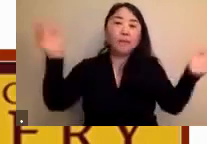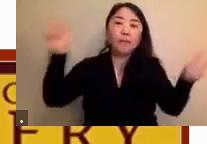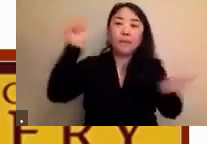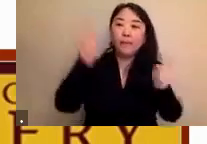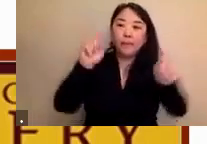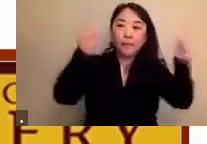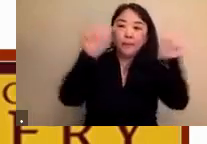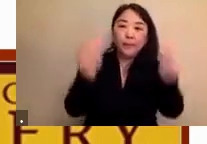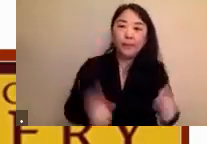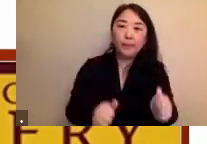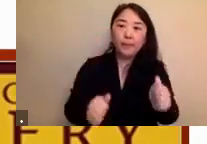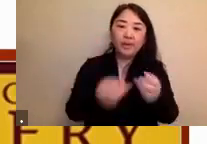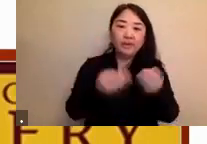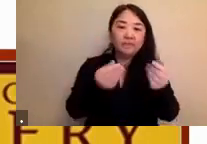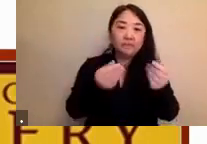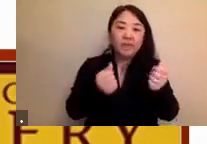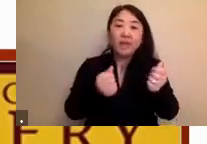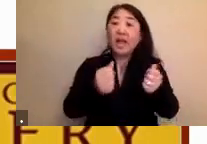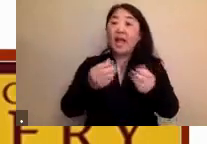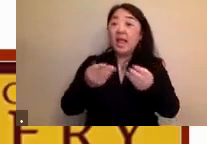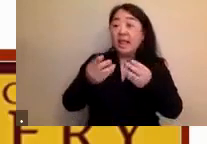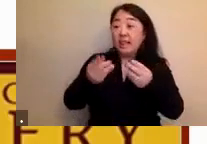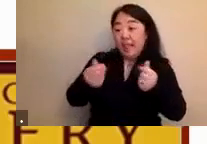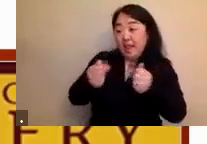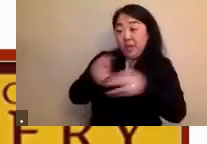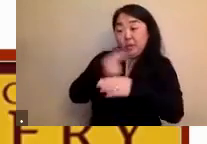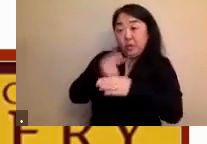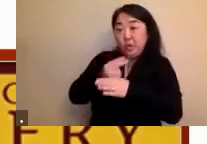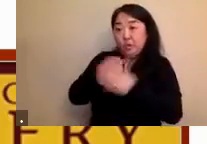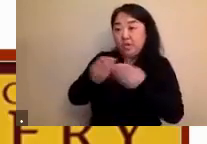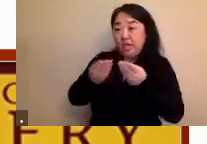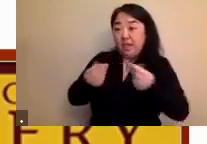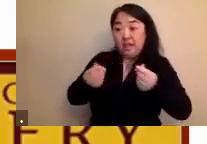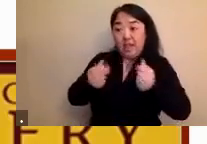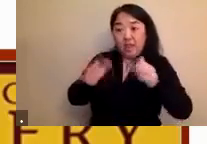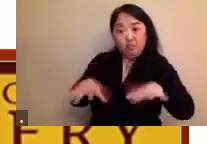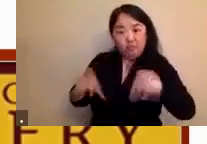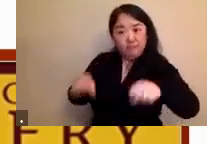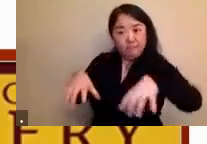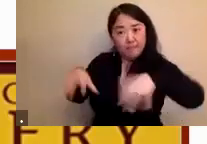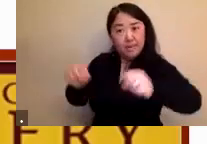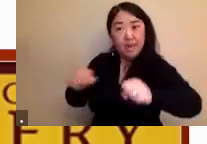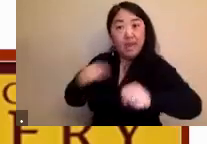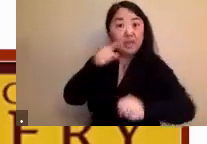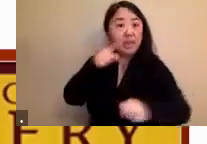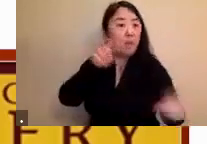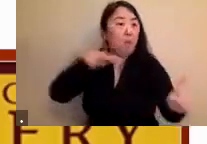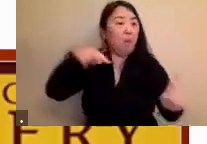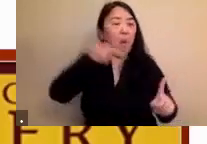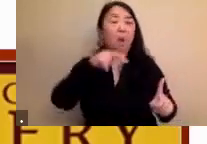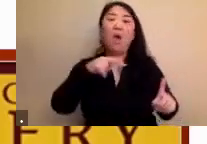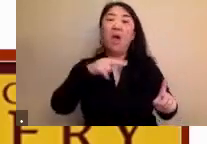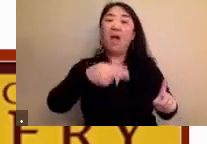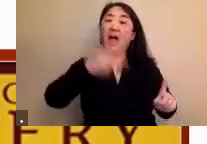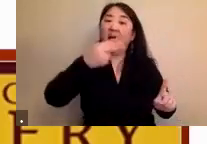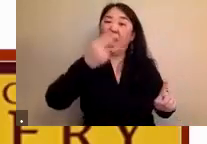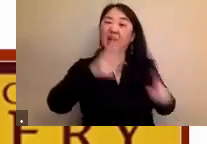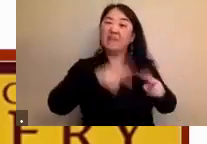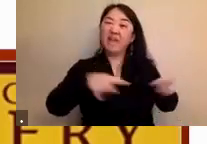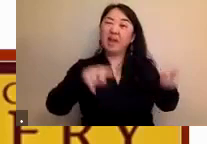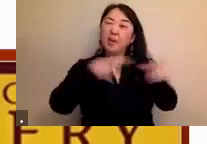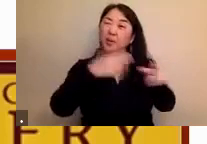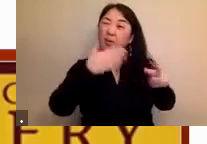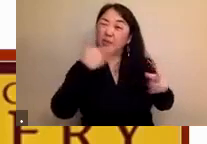land use and land grab, they were perceived to be of higher value to route a